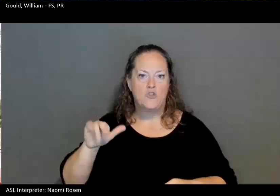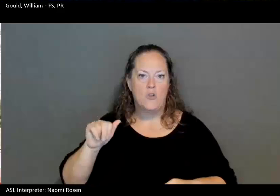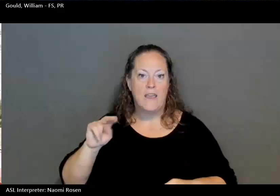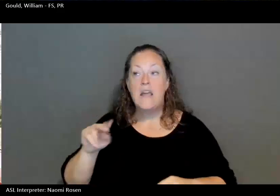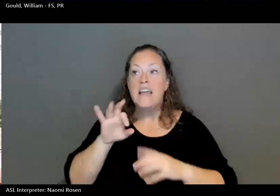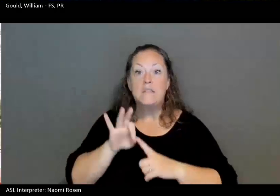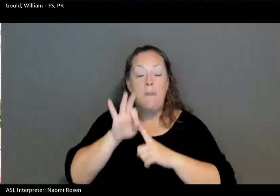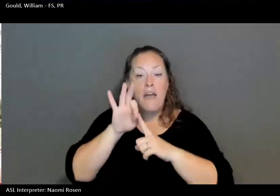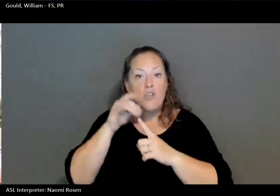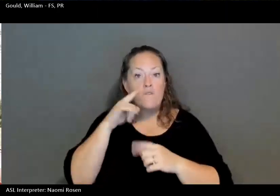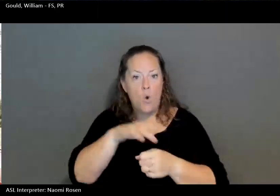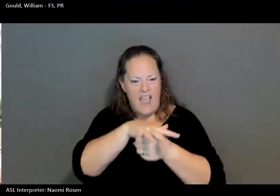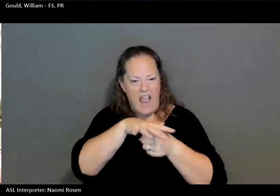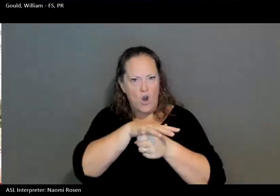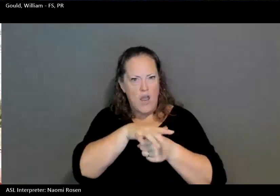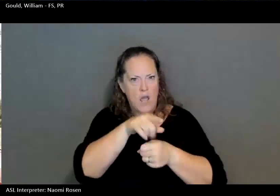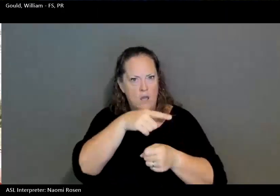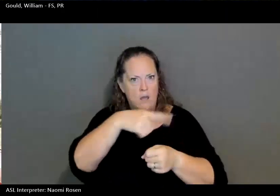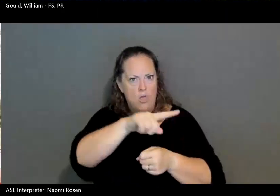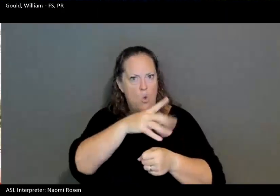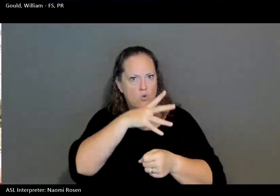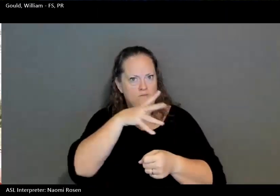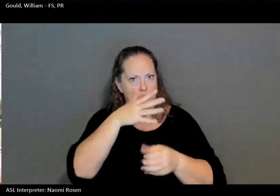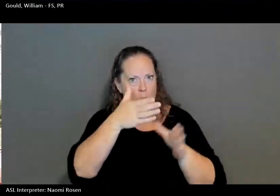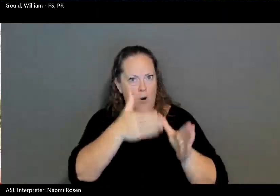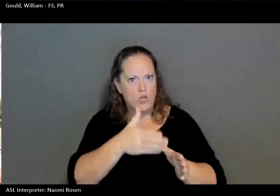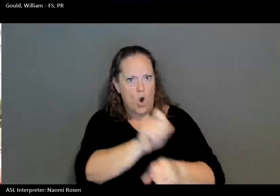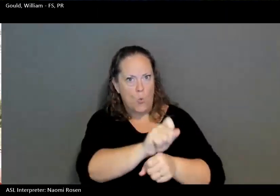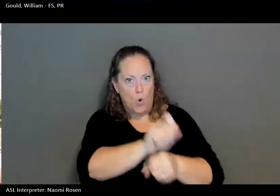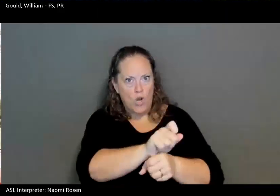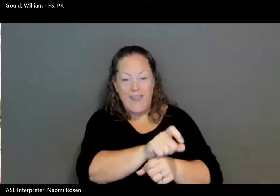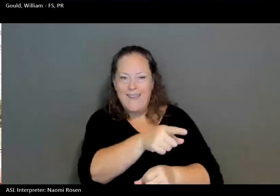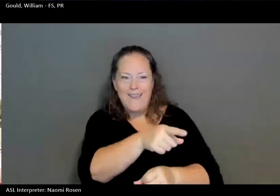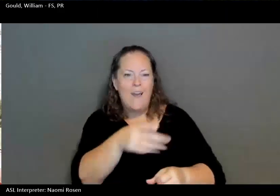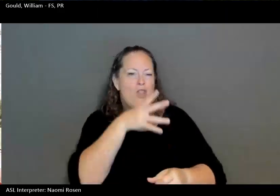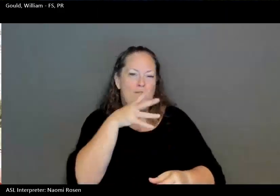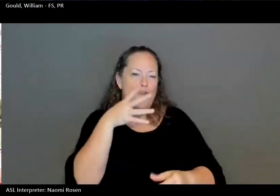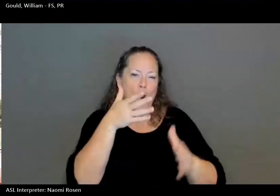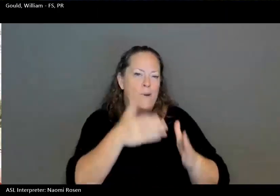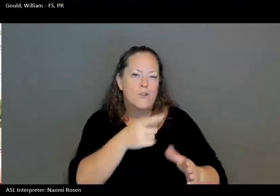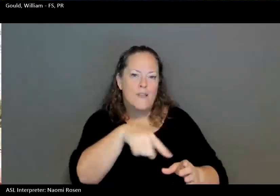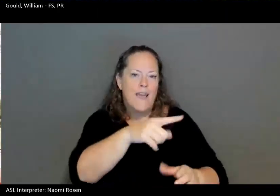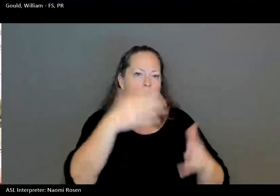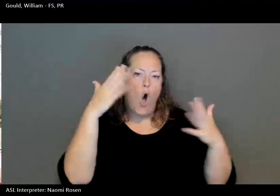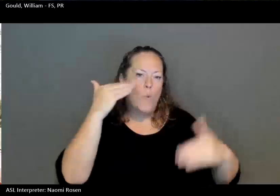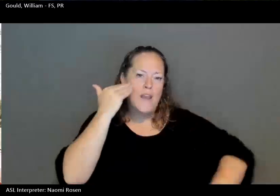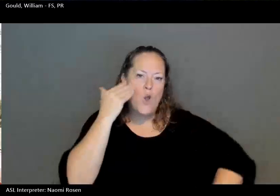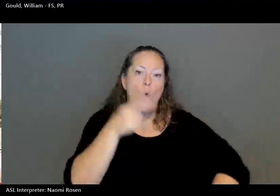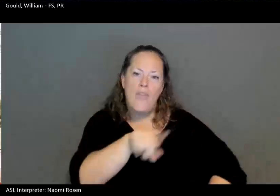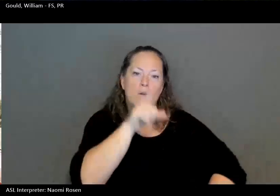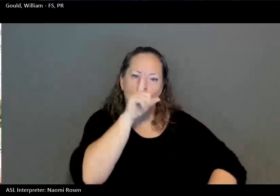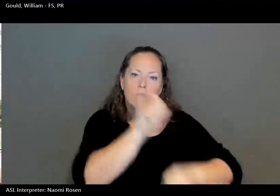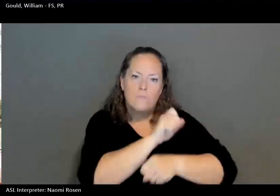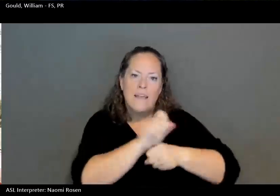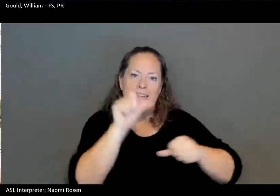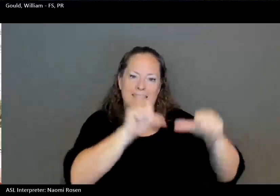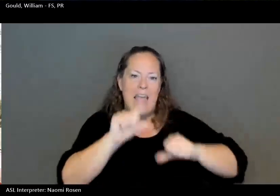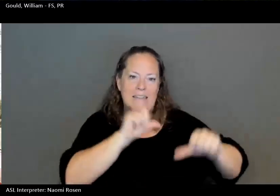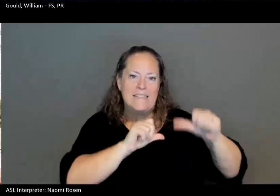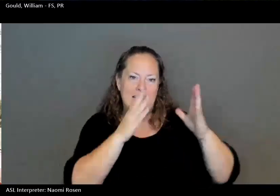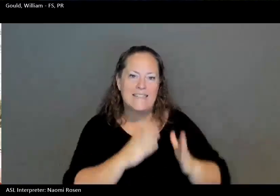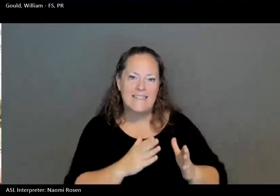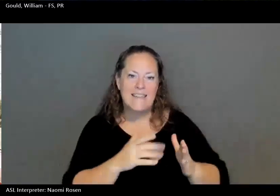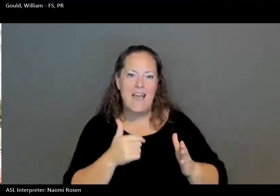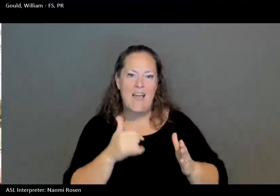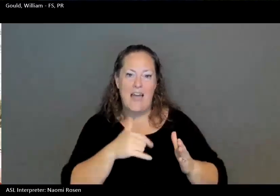at, because farmers already know they are really the scientists here. That's how I call